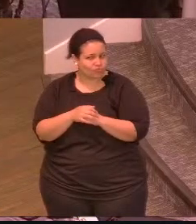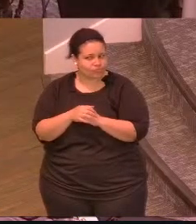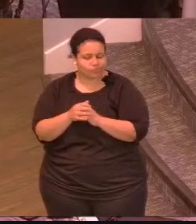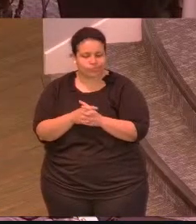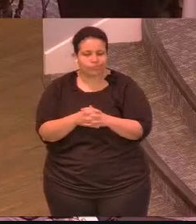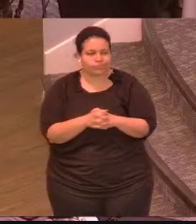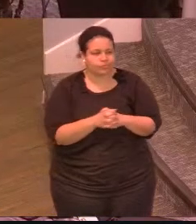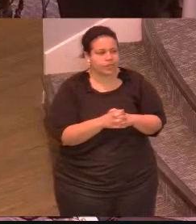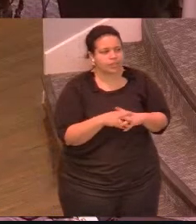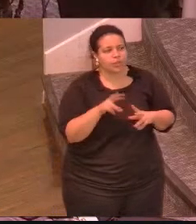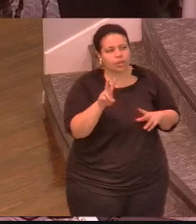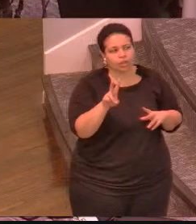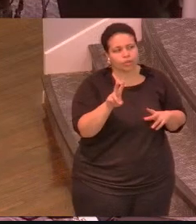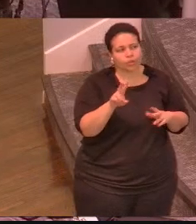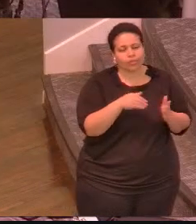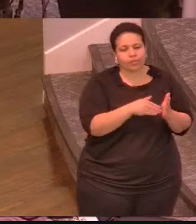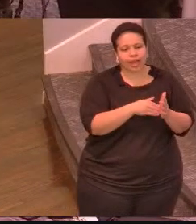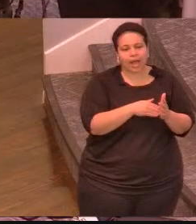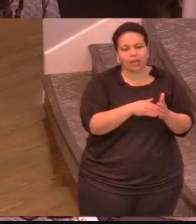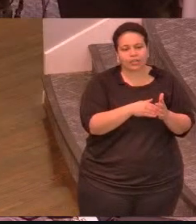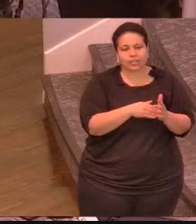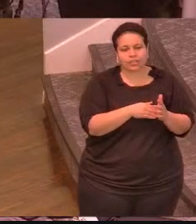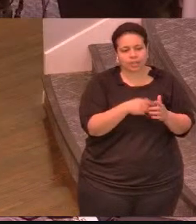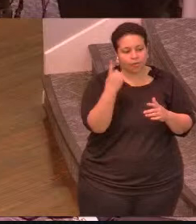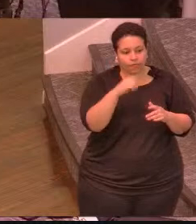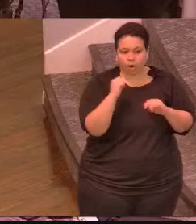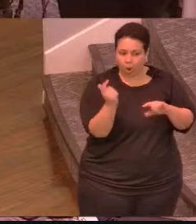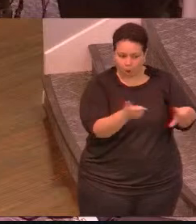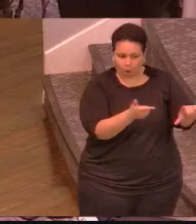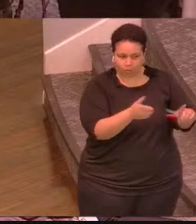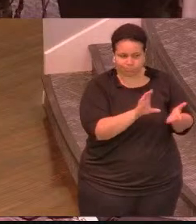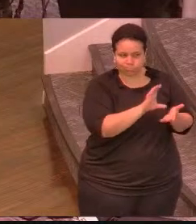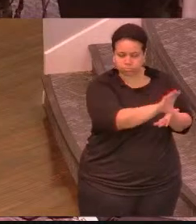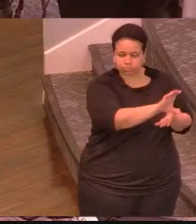So the 2,000 goes to everyone, Right.